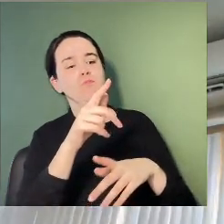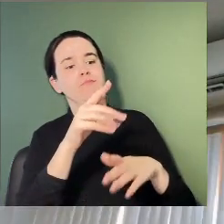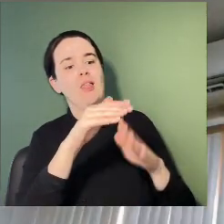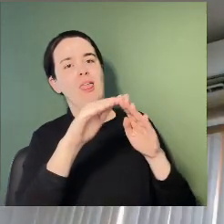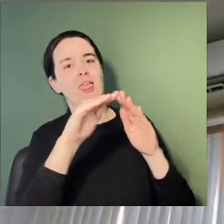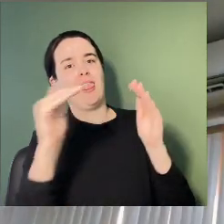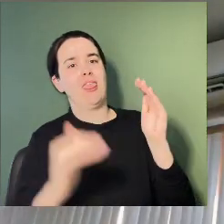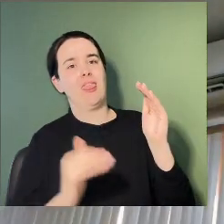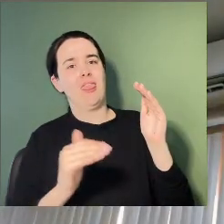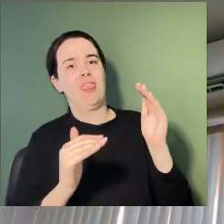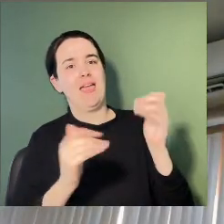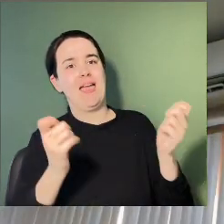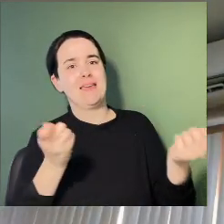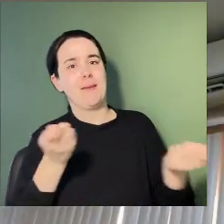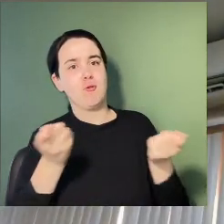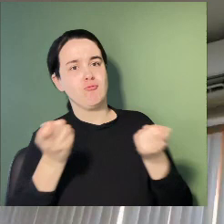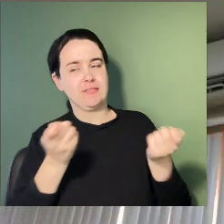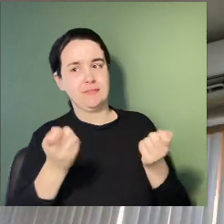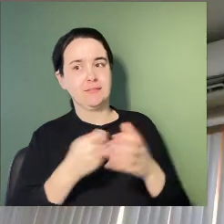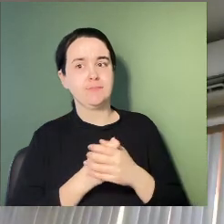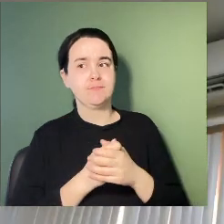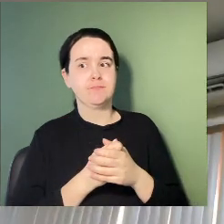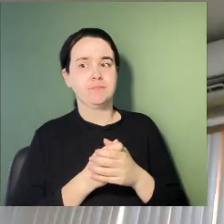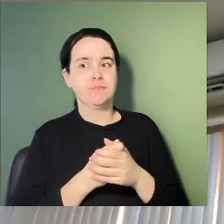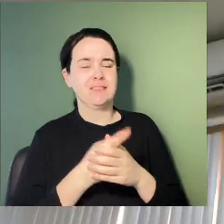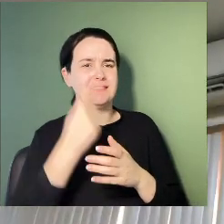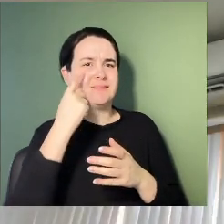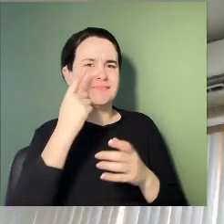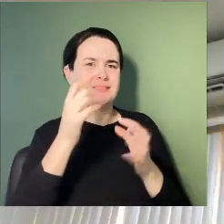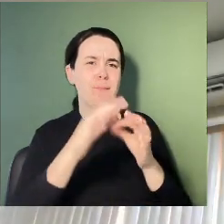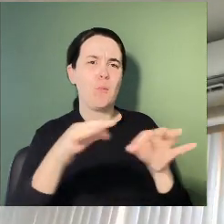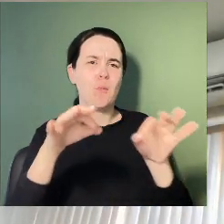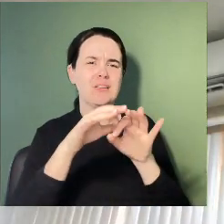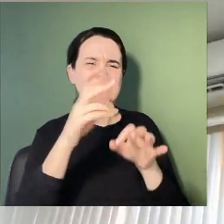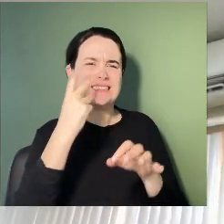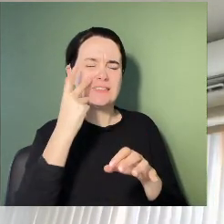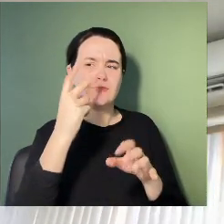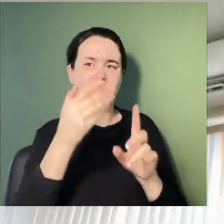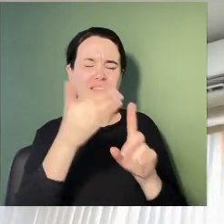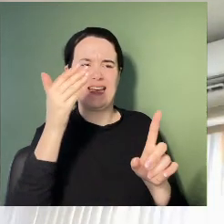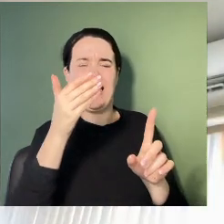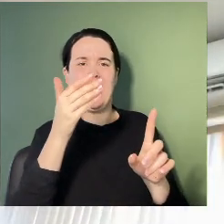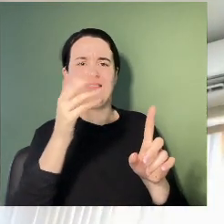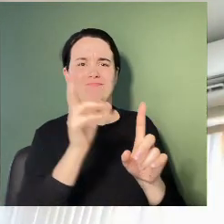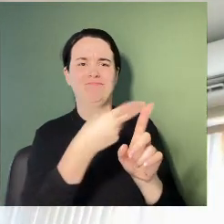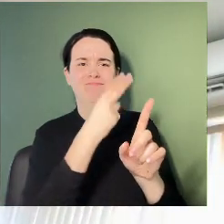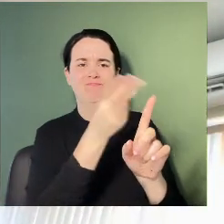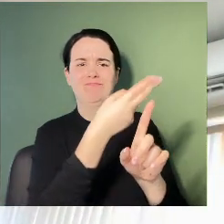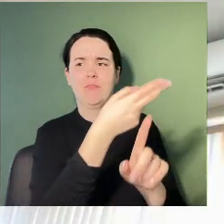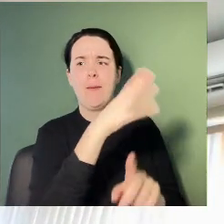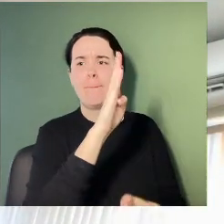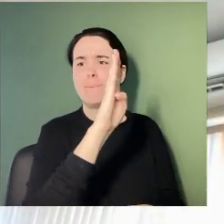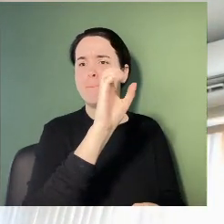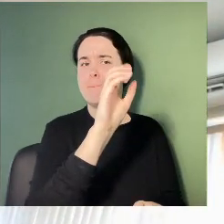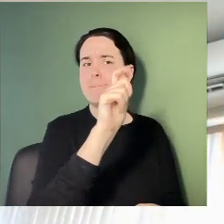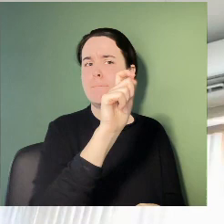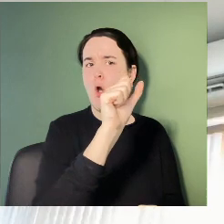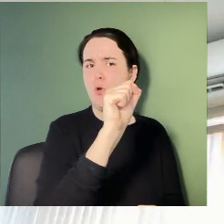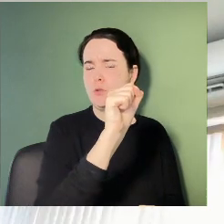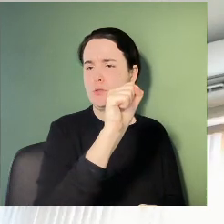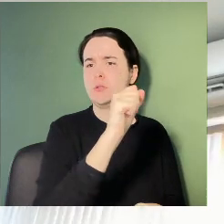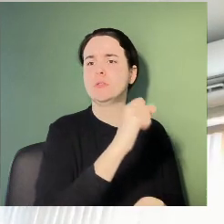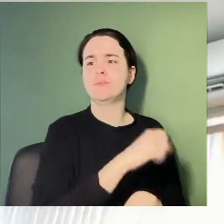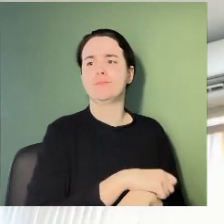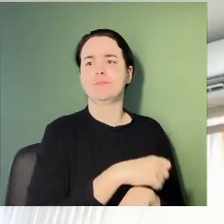For example, I would like to say that there are bots, there are chat bots, there are social